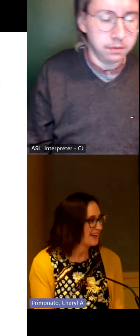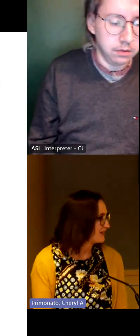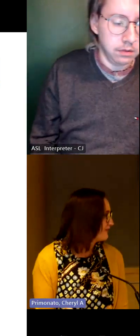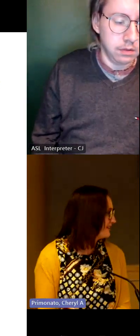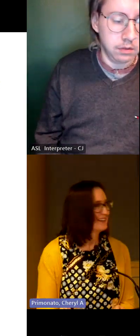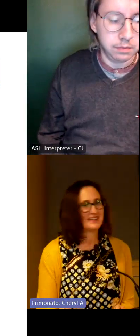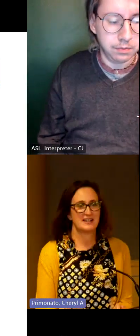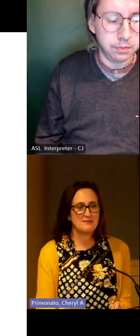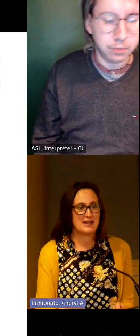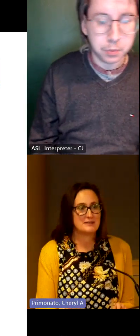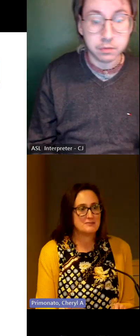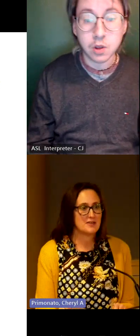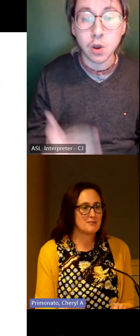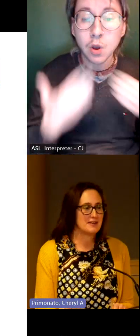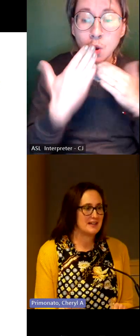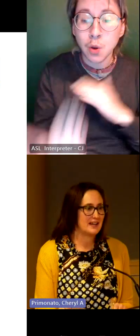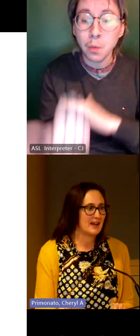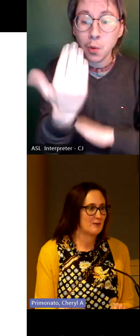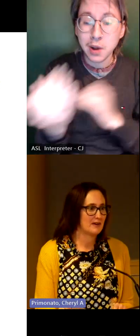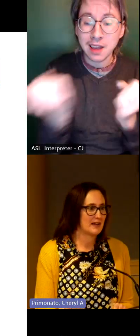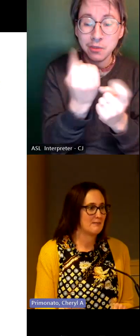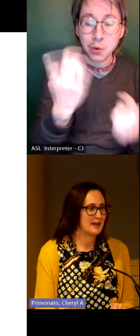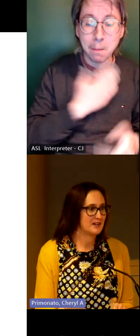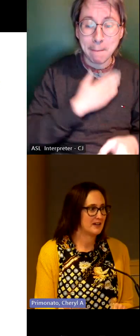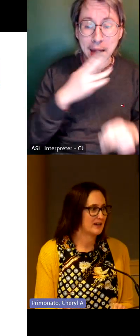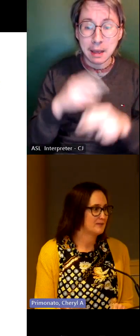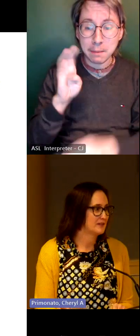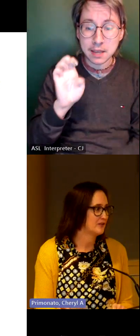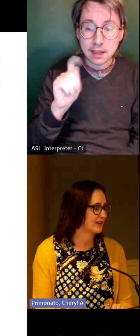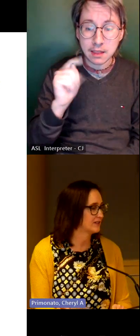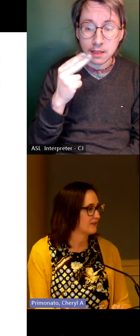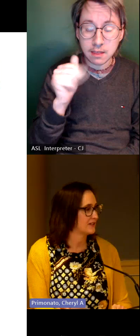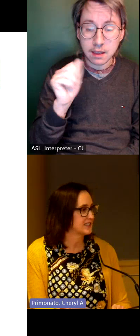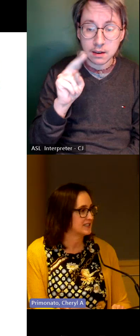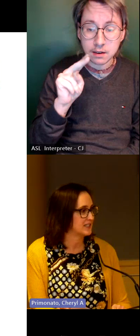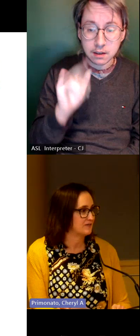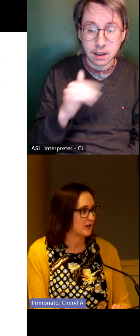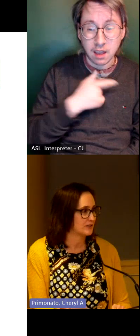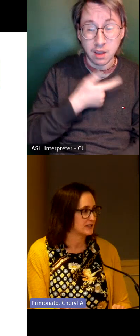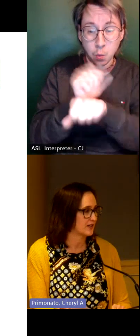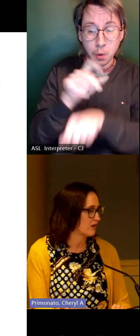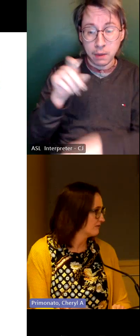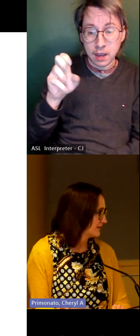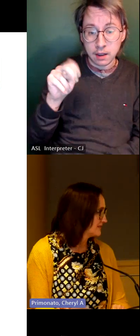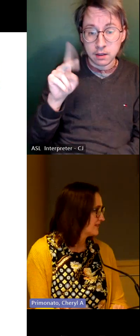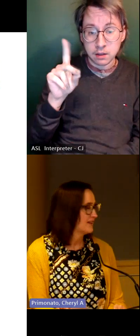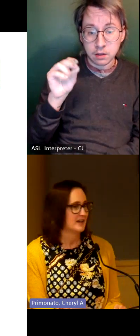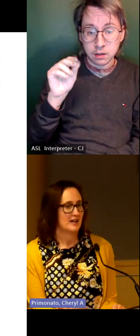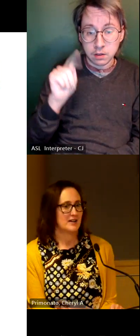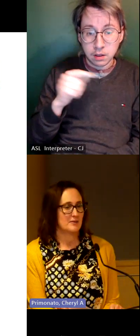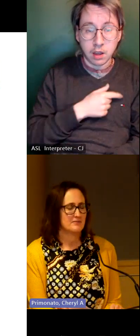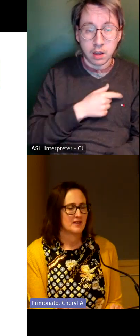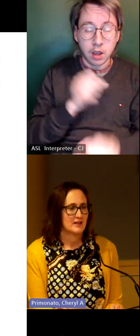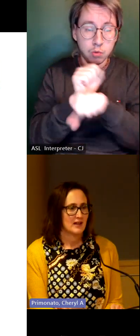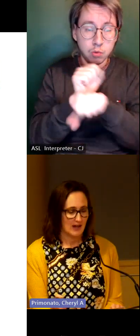Good morning, everyone. Again, my name is Beth Benini. I work at PennDOT. I'm the director of our State Safety Oversight Office.